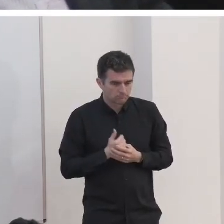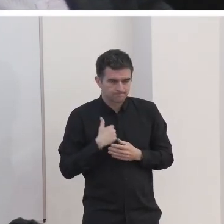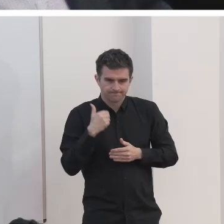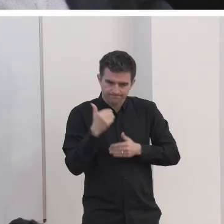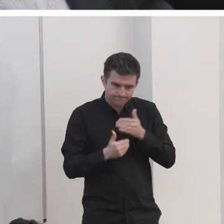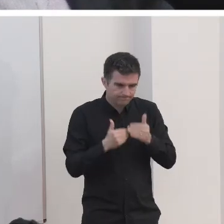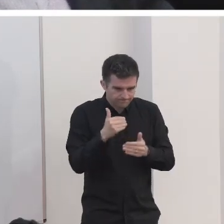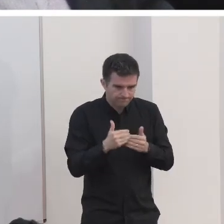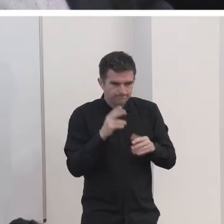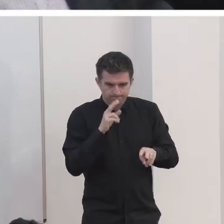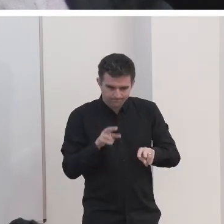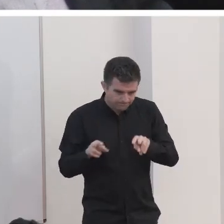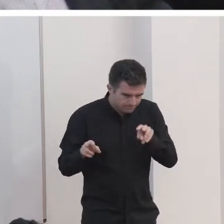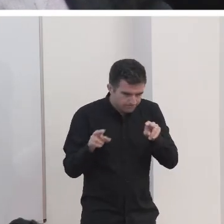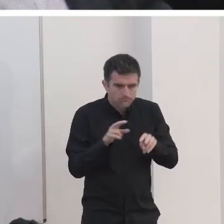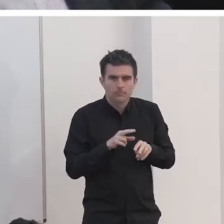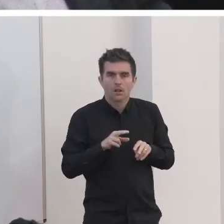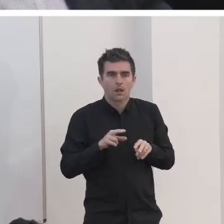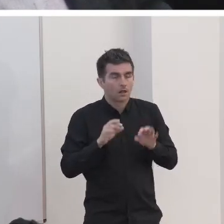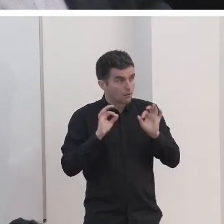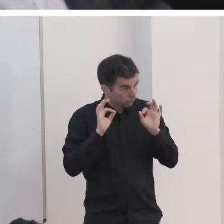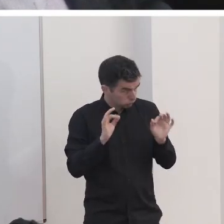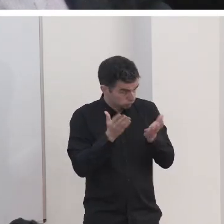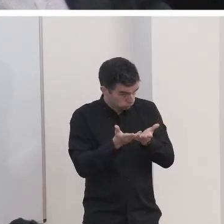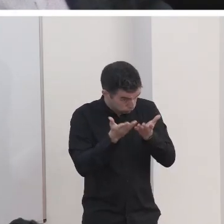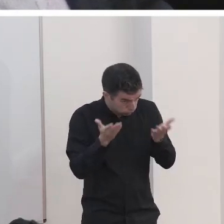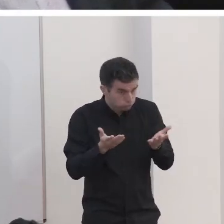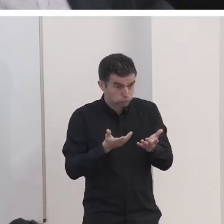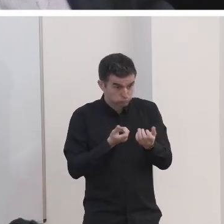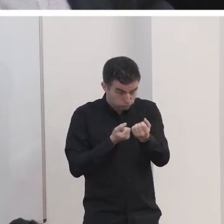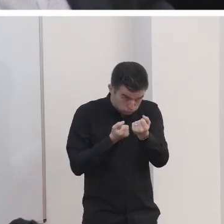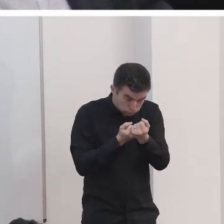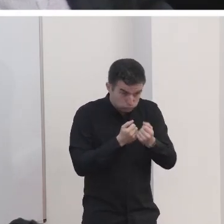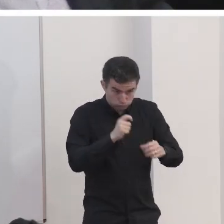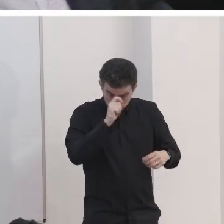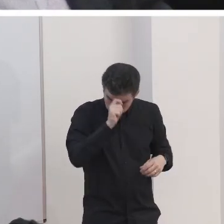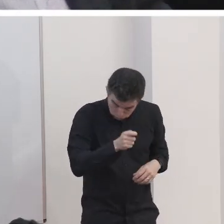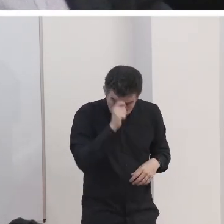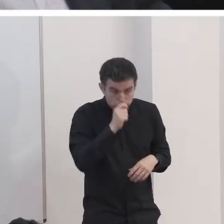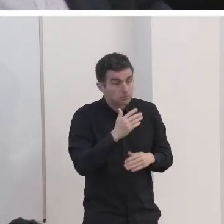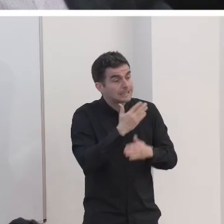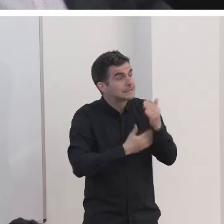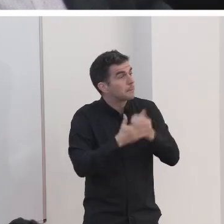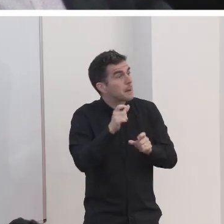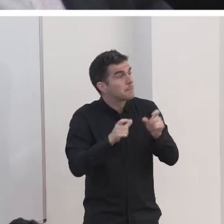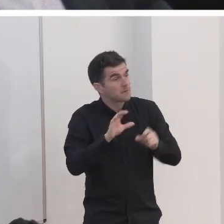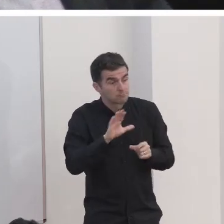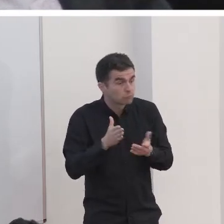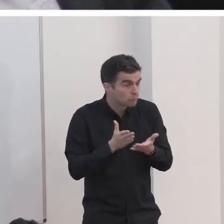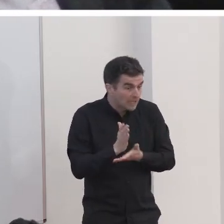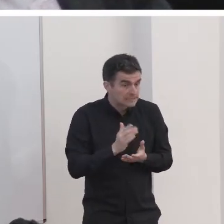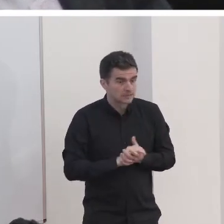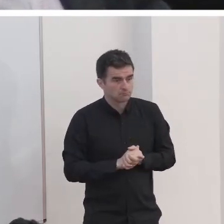for us because it's all started about the acceptance of how our parents accept us,